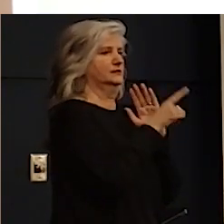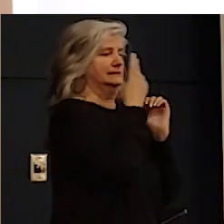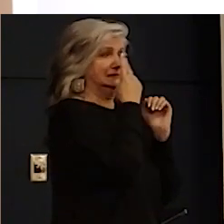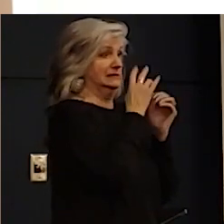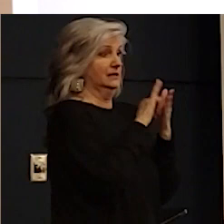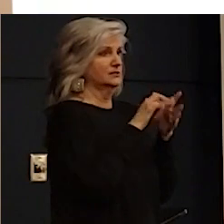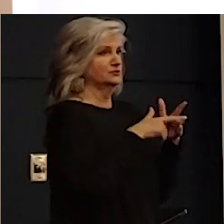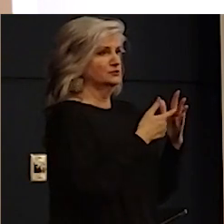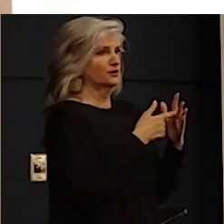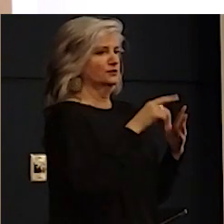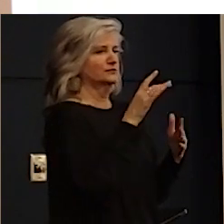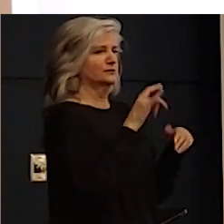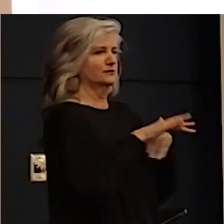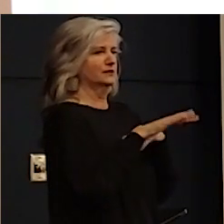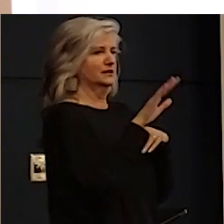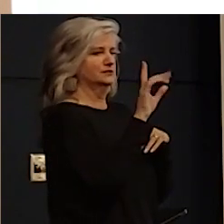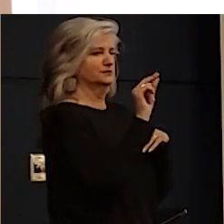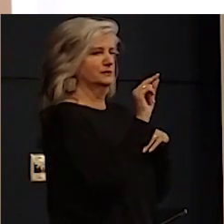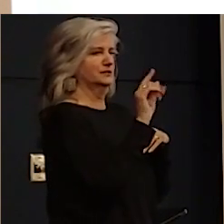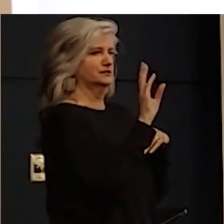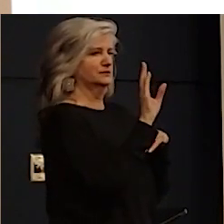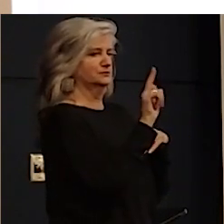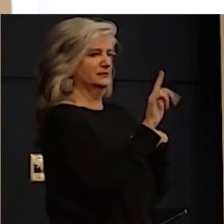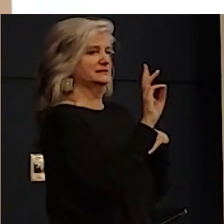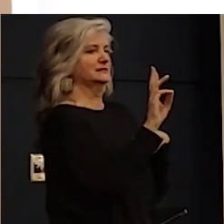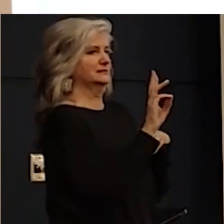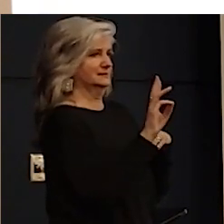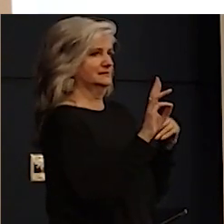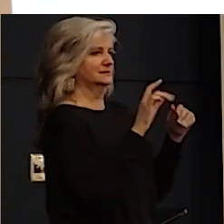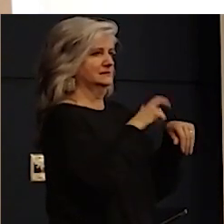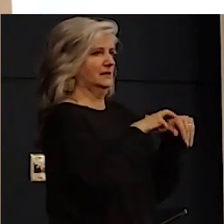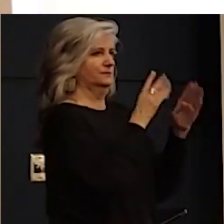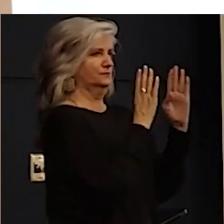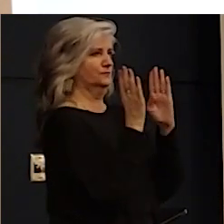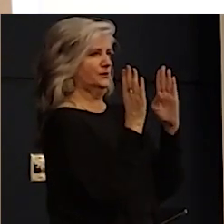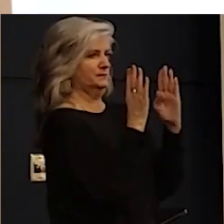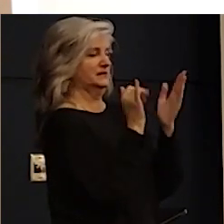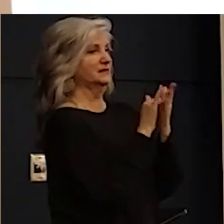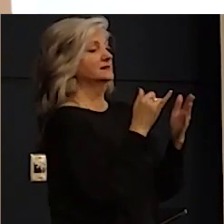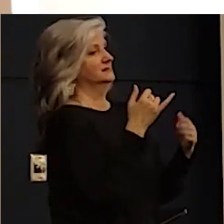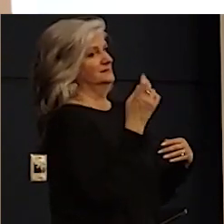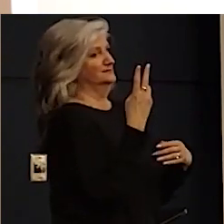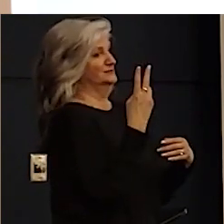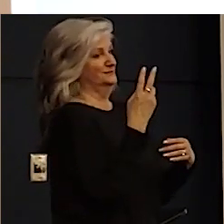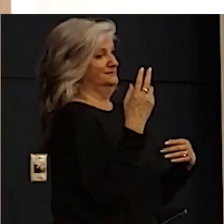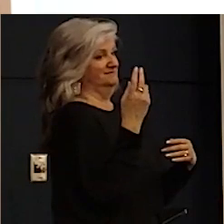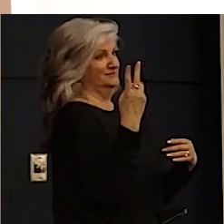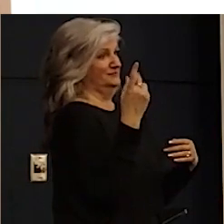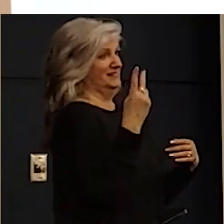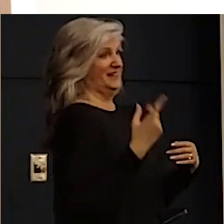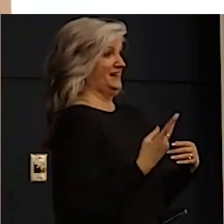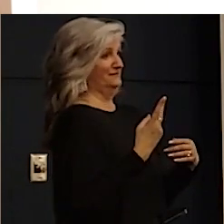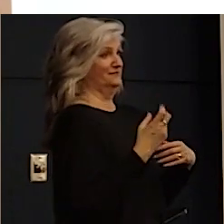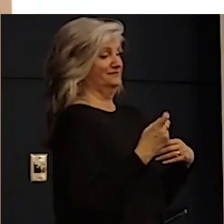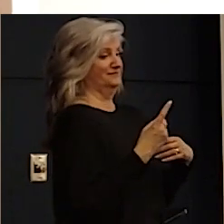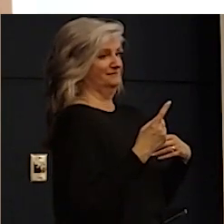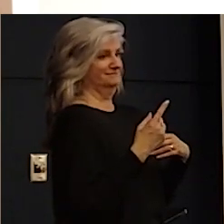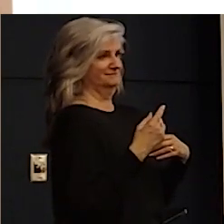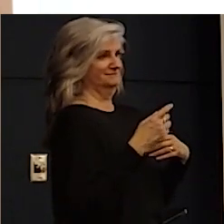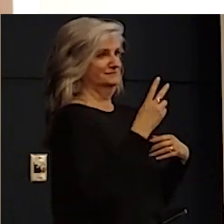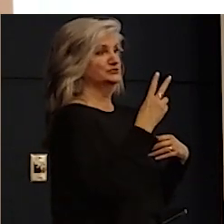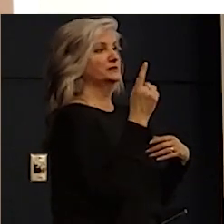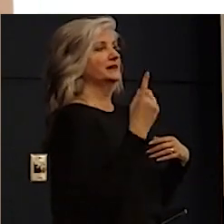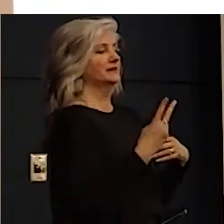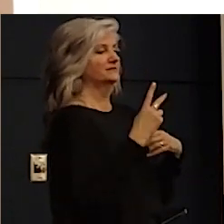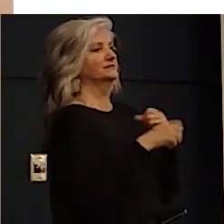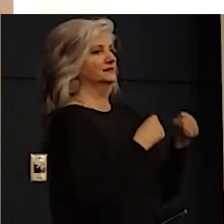implemented in the early 2026 timeframe. So this is over just two and a half year type of timeframe that these rate increases